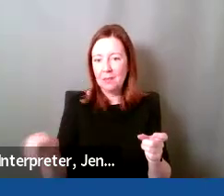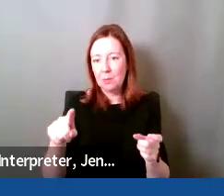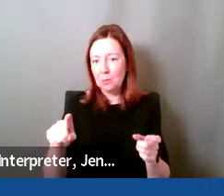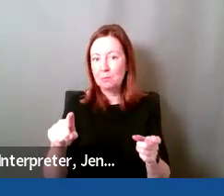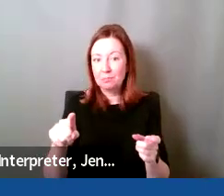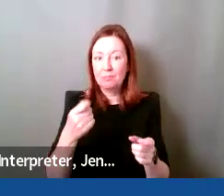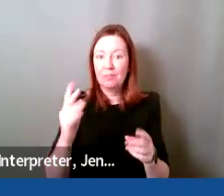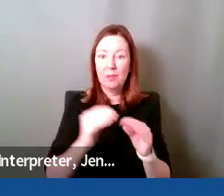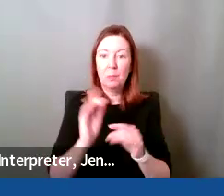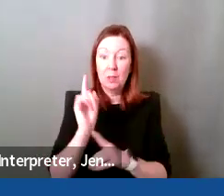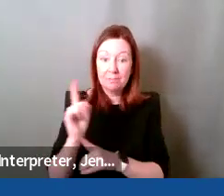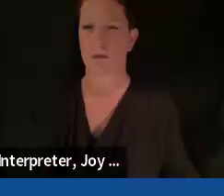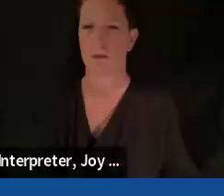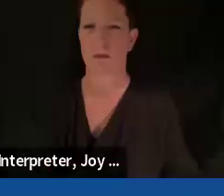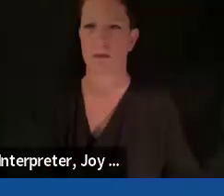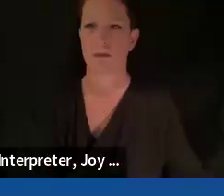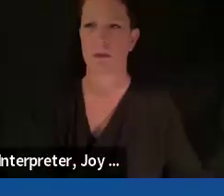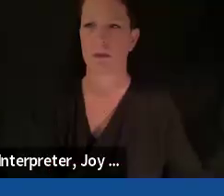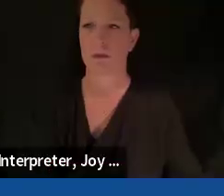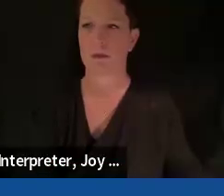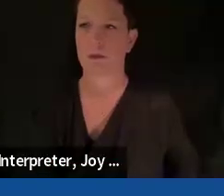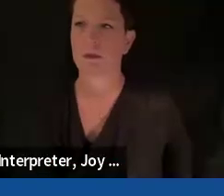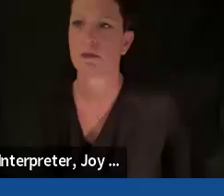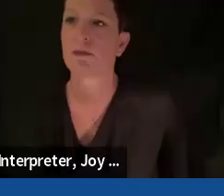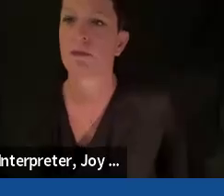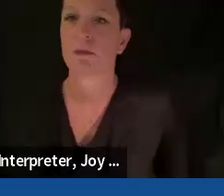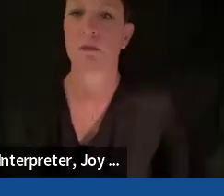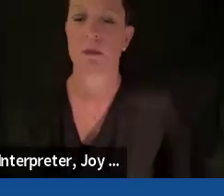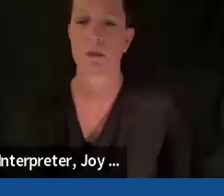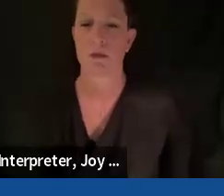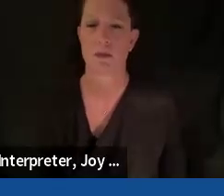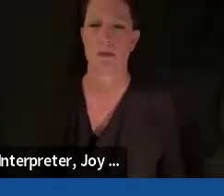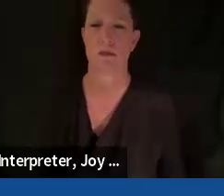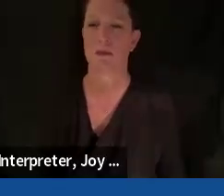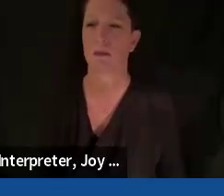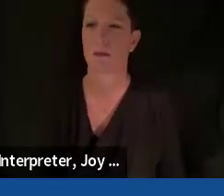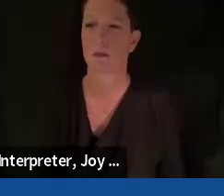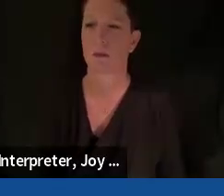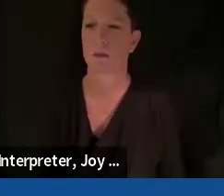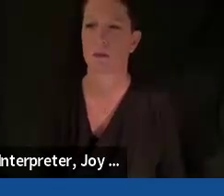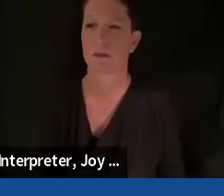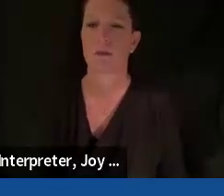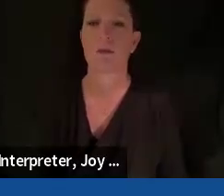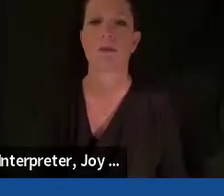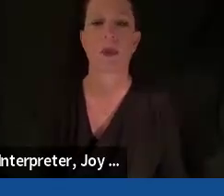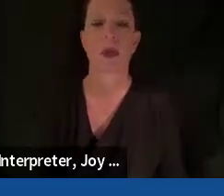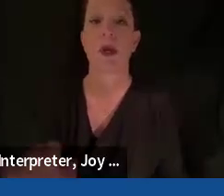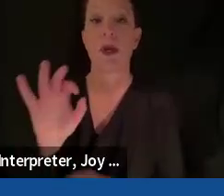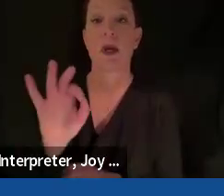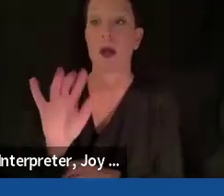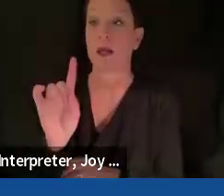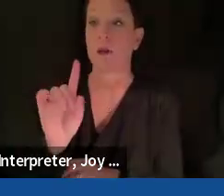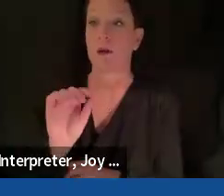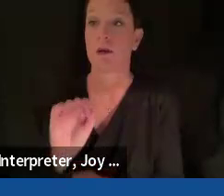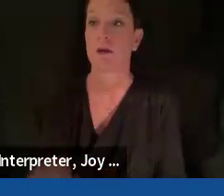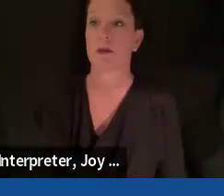guys a few more seconds to answer. Oh, perfect. Everyone answered already. 91% of you got it